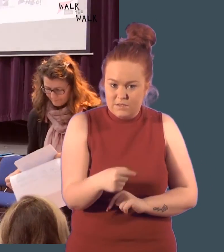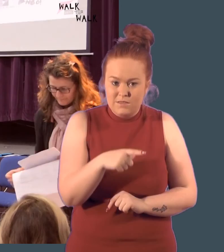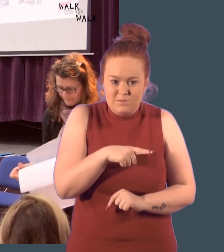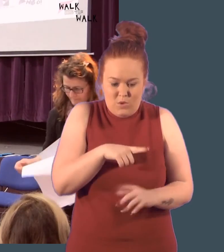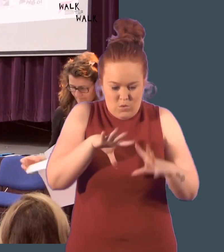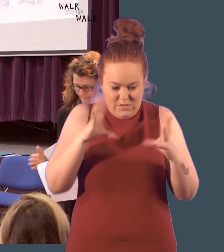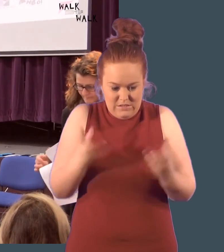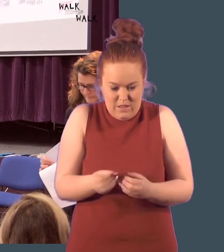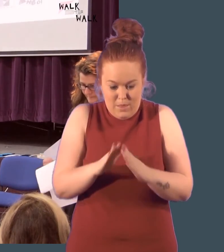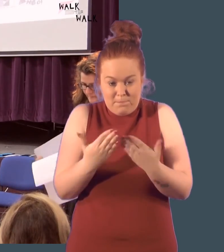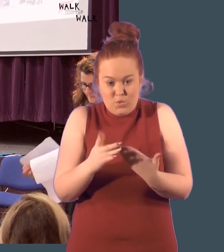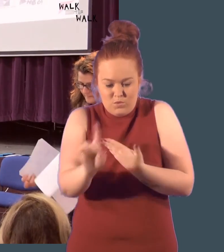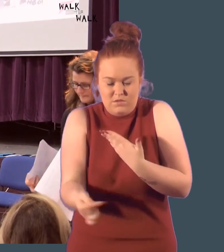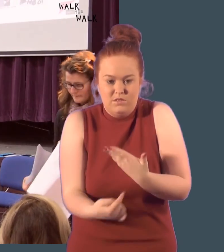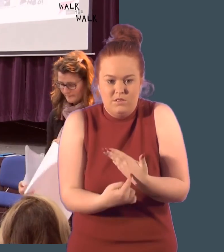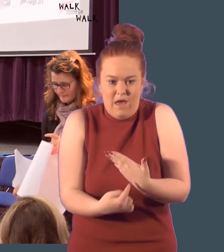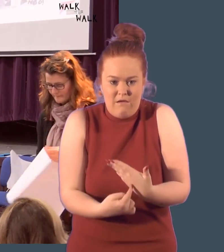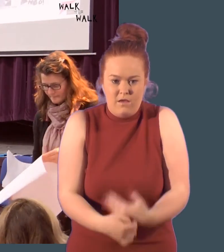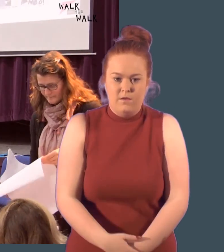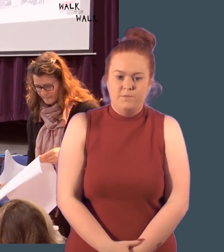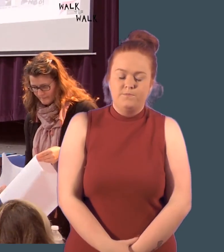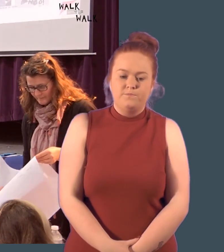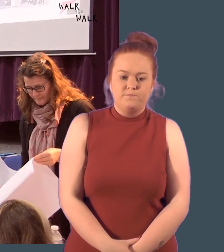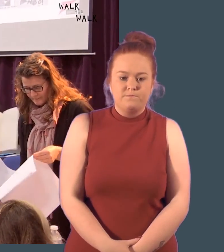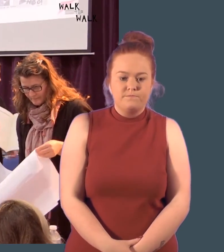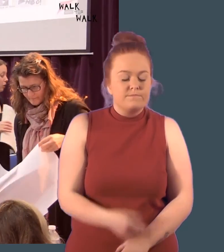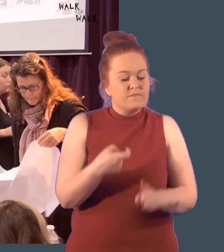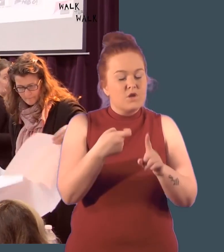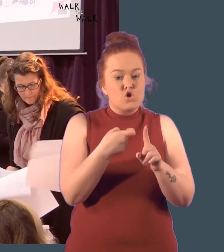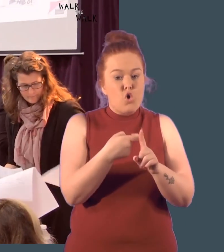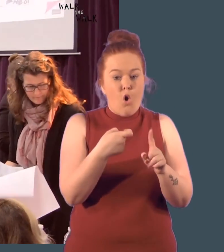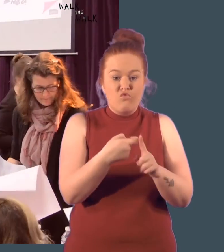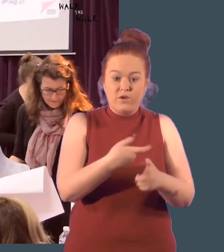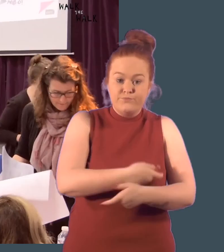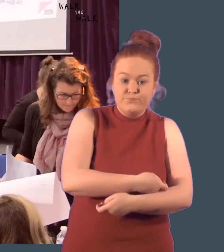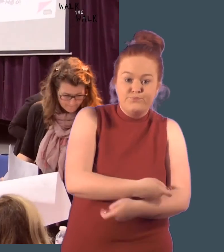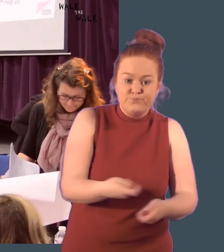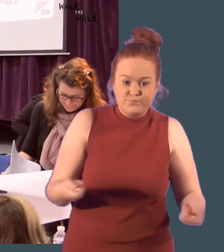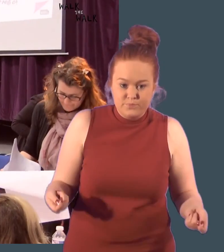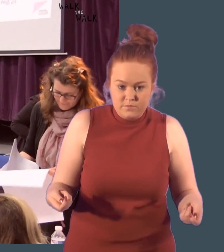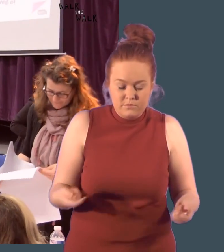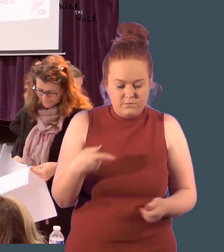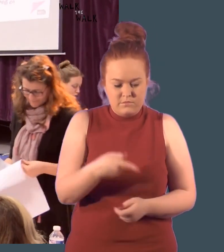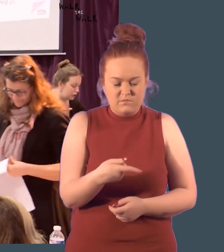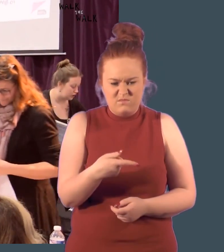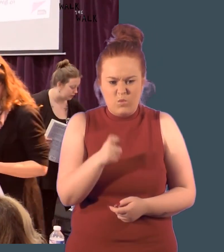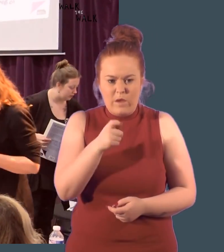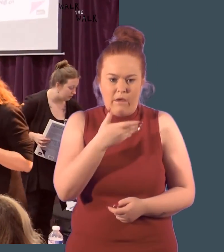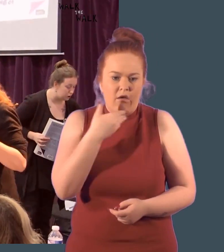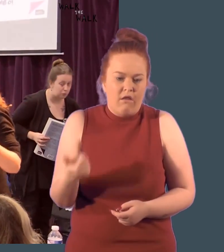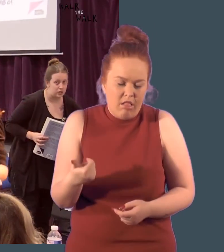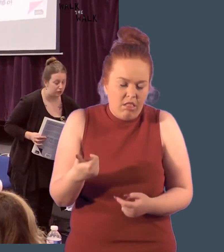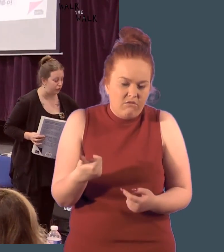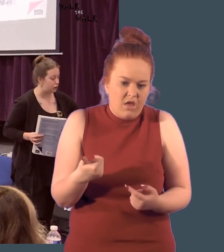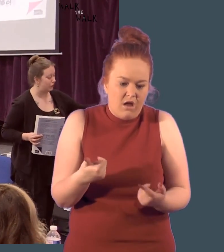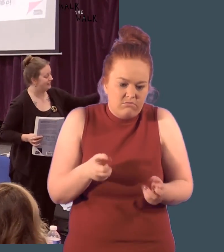photocopy the sheet, get all the stuff that you need from the back of the book. What Corin is bringing you is a version, a